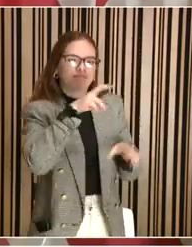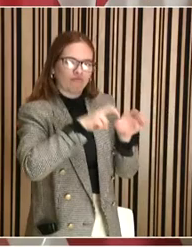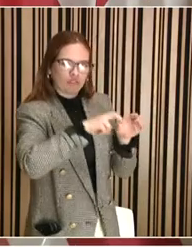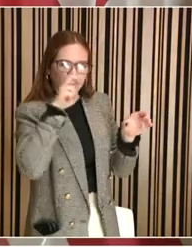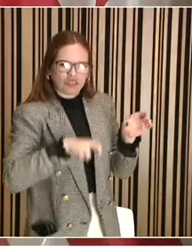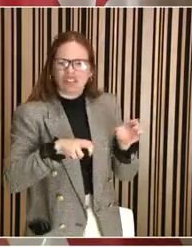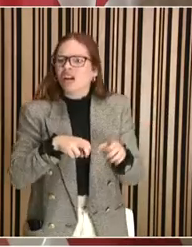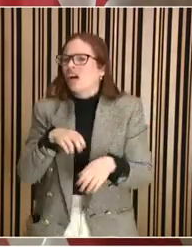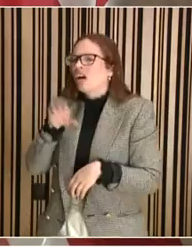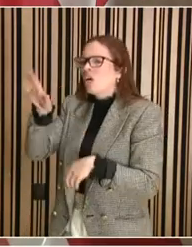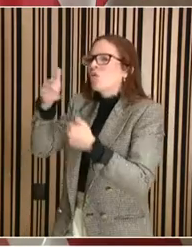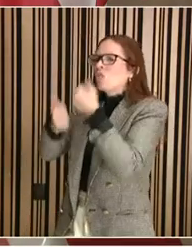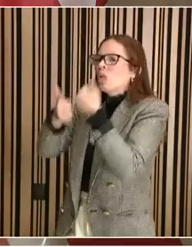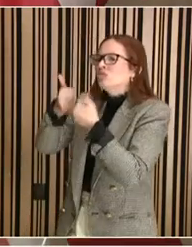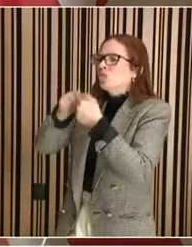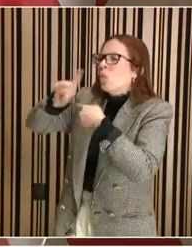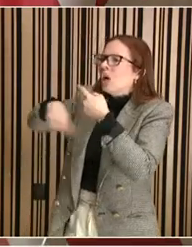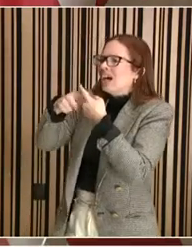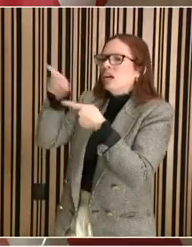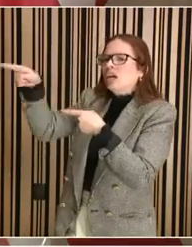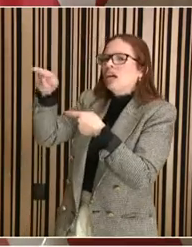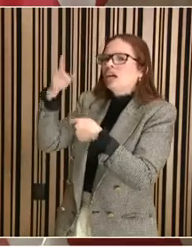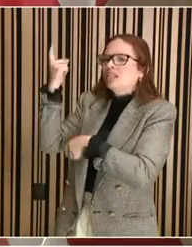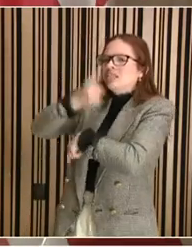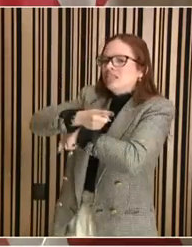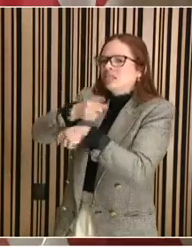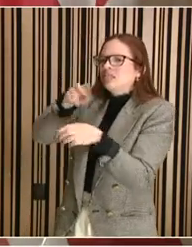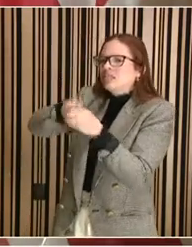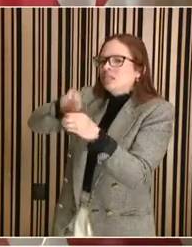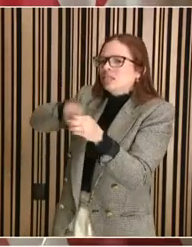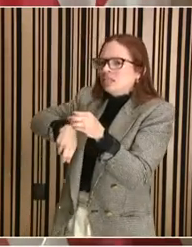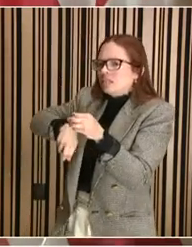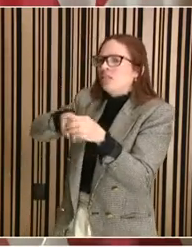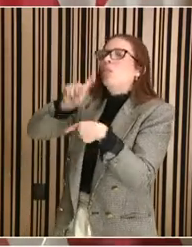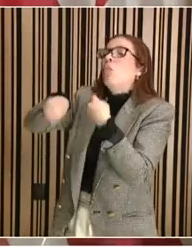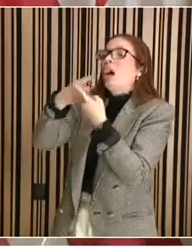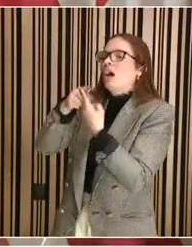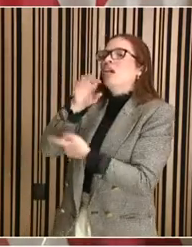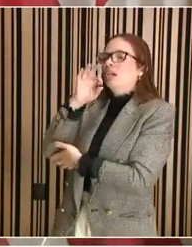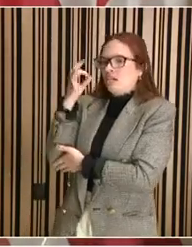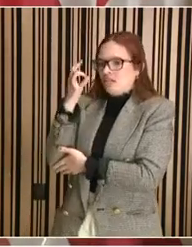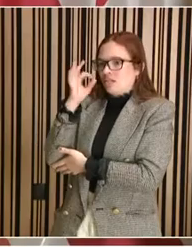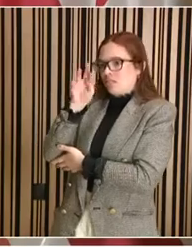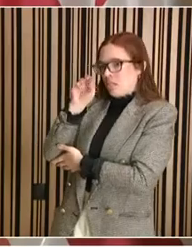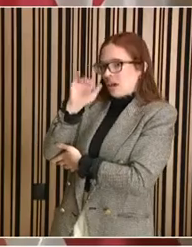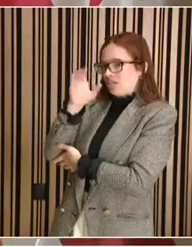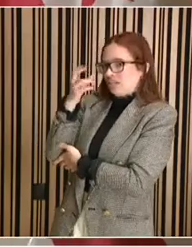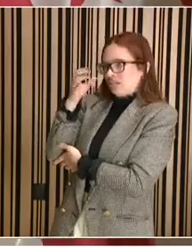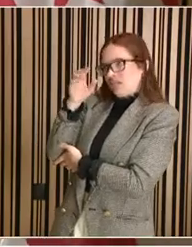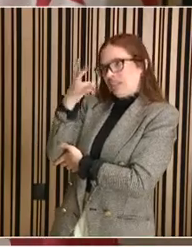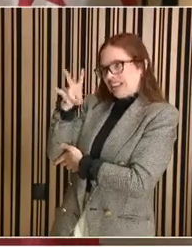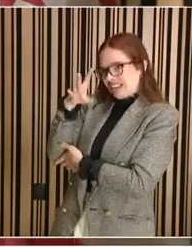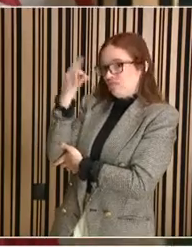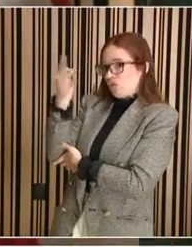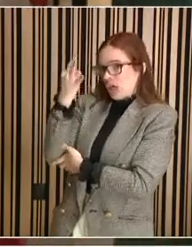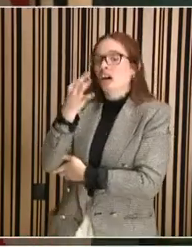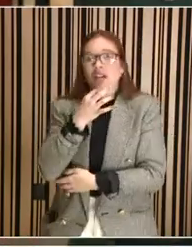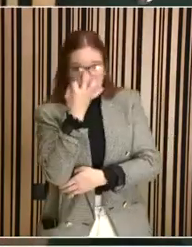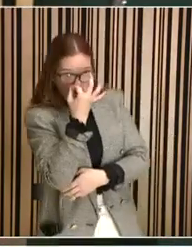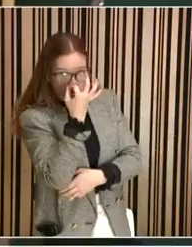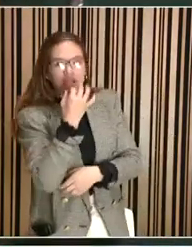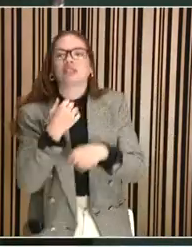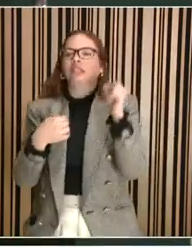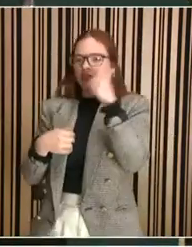resign? the 17th. That was on the Friday. Yes, sir. Okay. Mayor Bowser, did you ask him to resign? Did he resign on his own? He